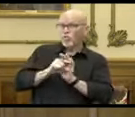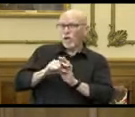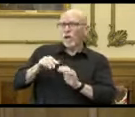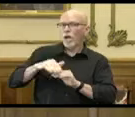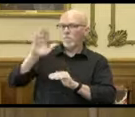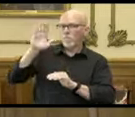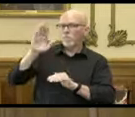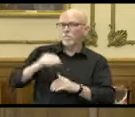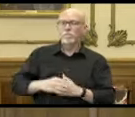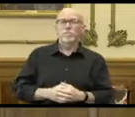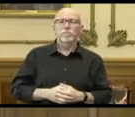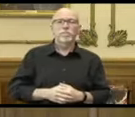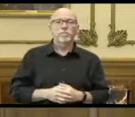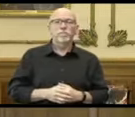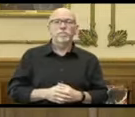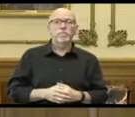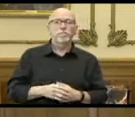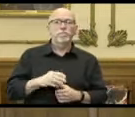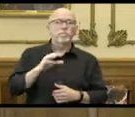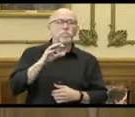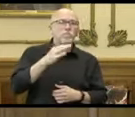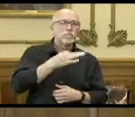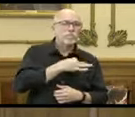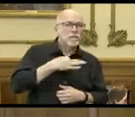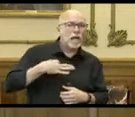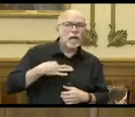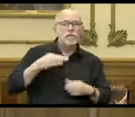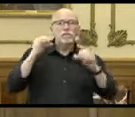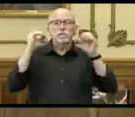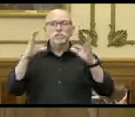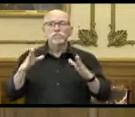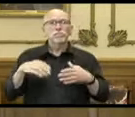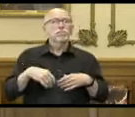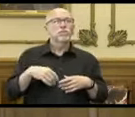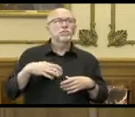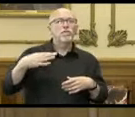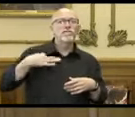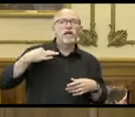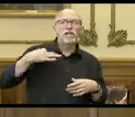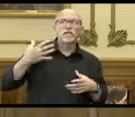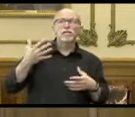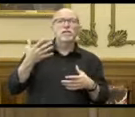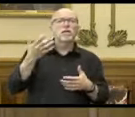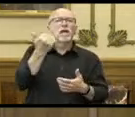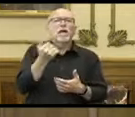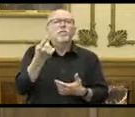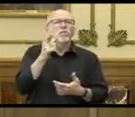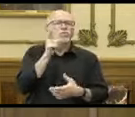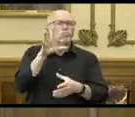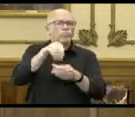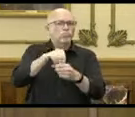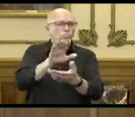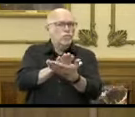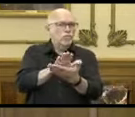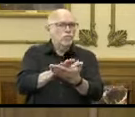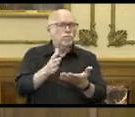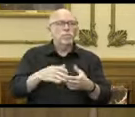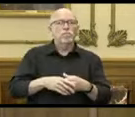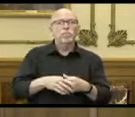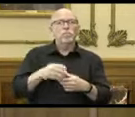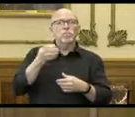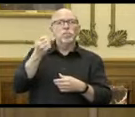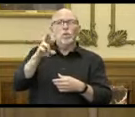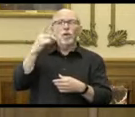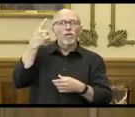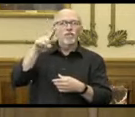above. Faculty and staff, volunteers and others who may be in a school or for